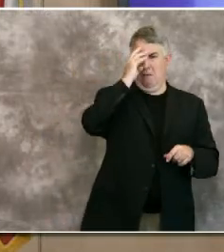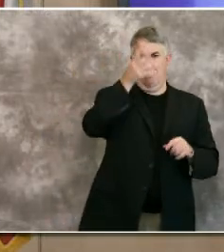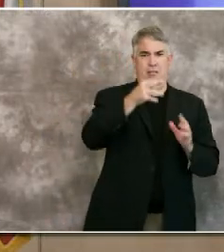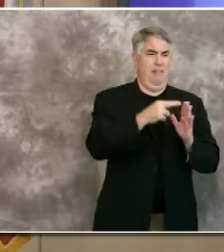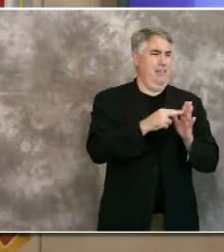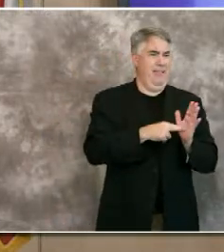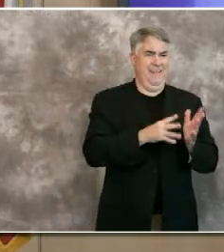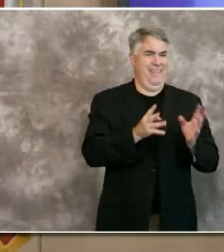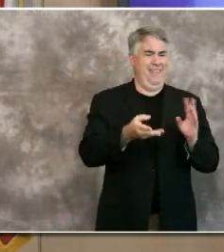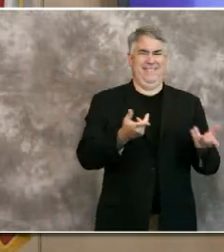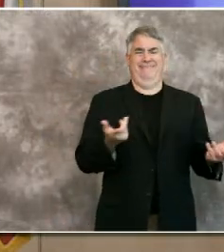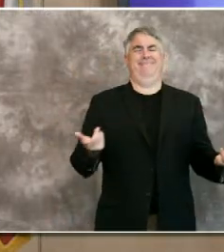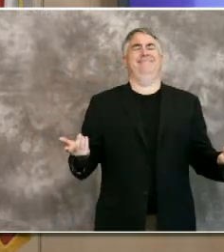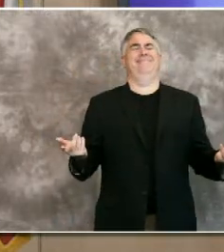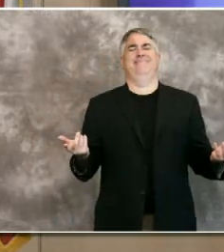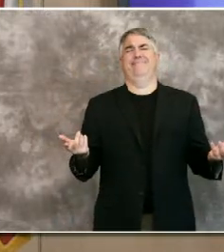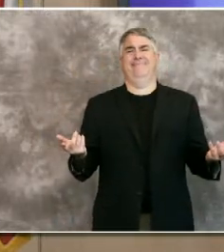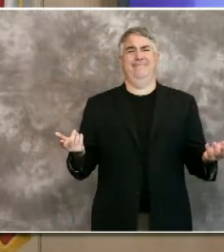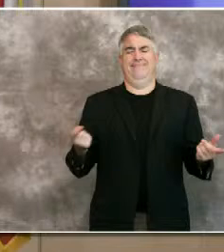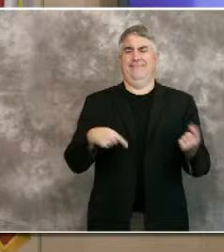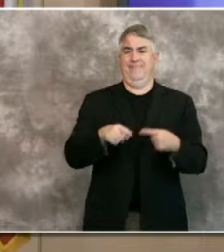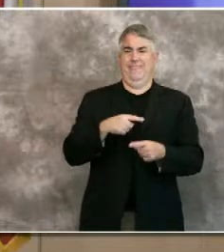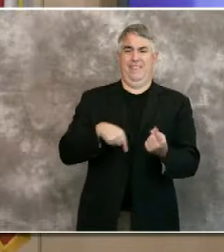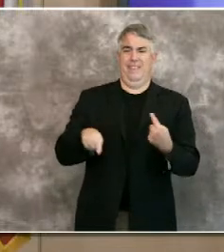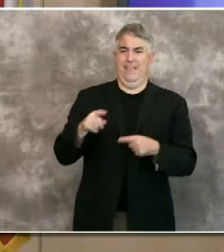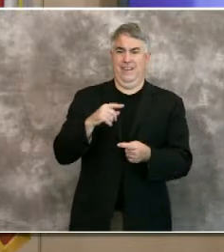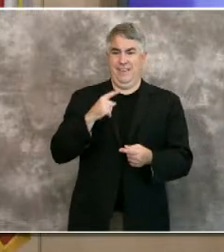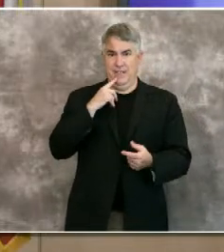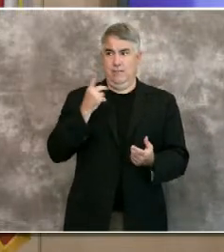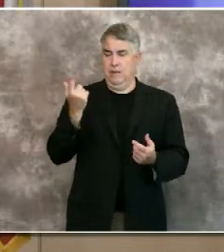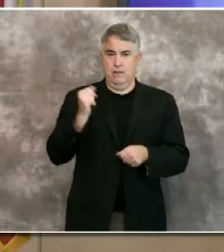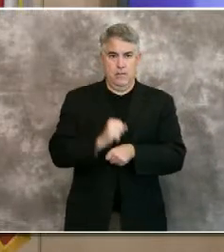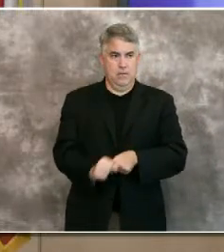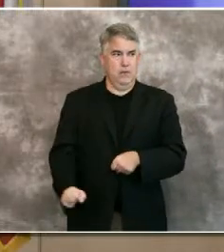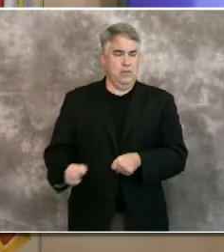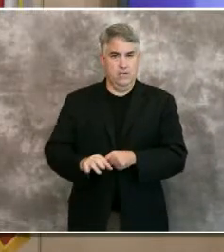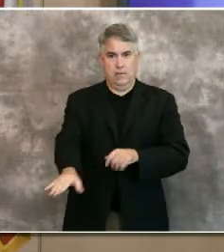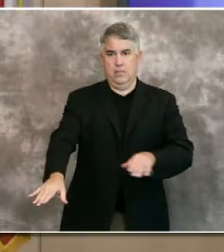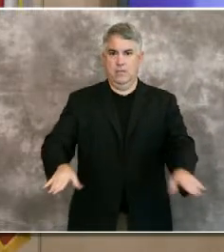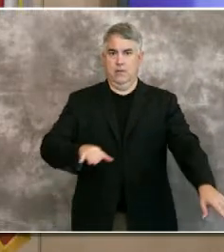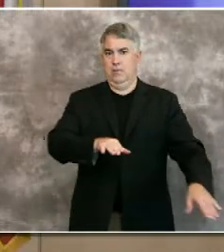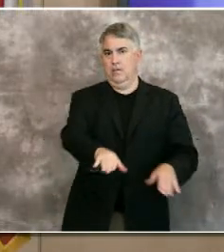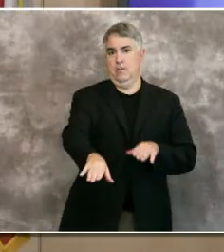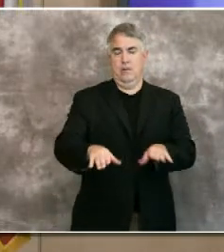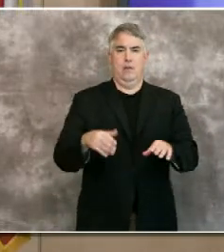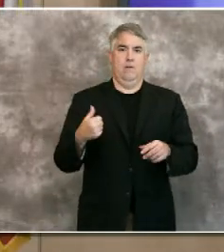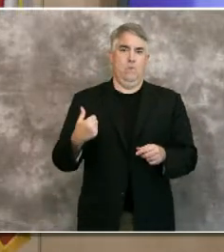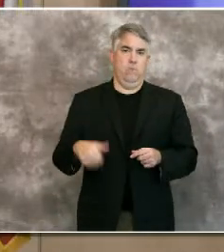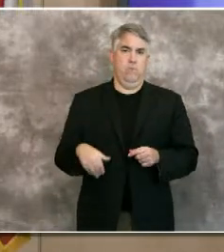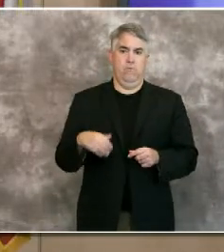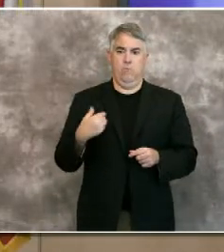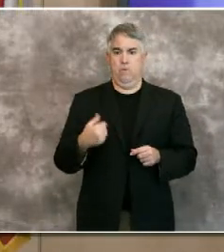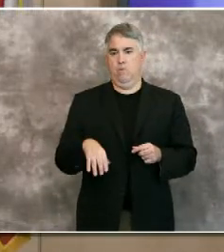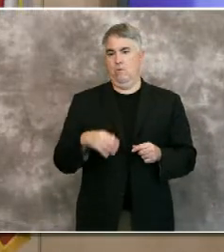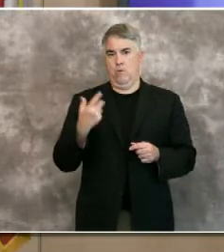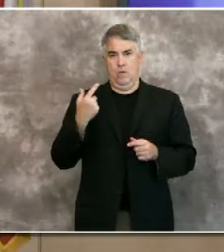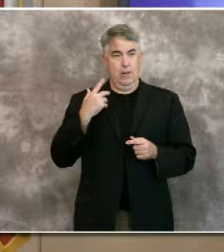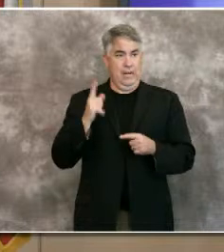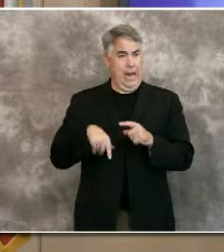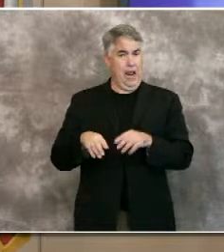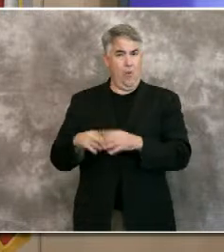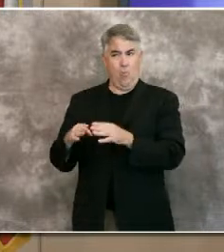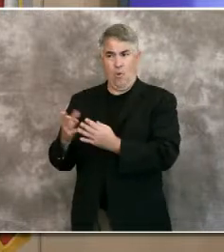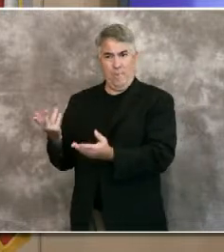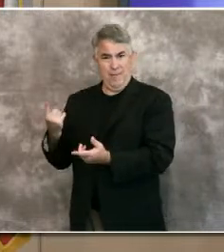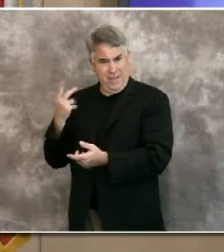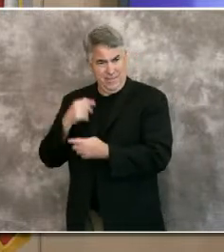basis. And that makes our job harder. That makes the reality of reopening and staying open harder. And